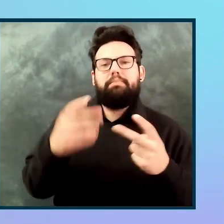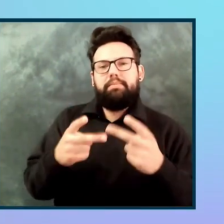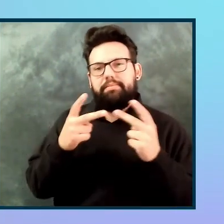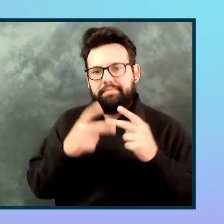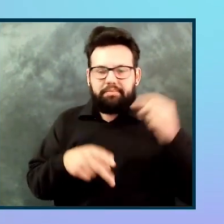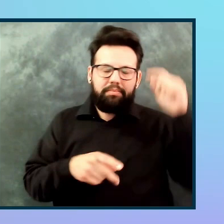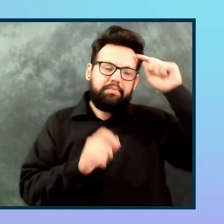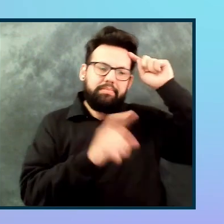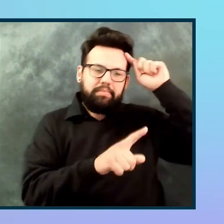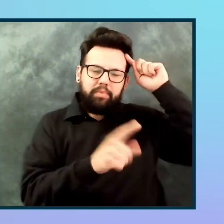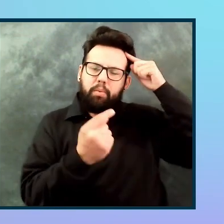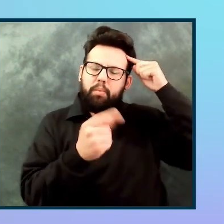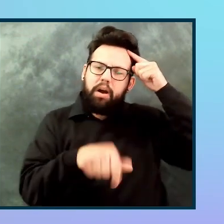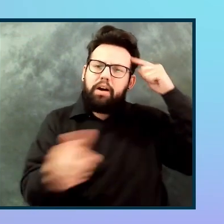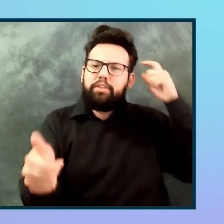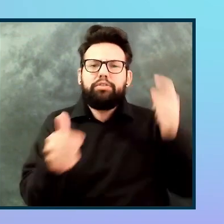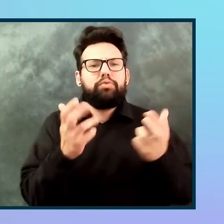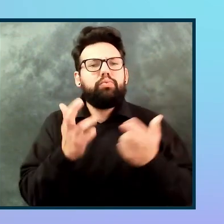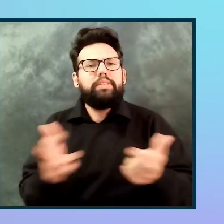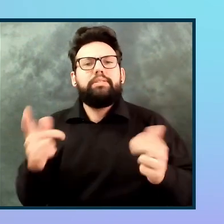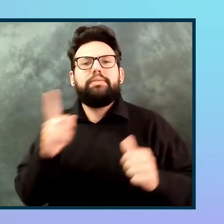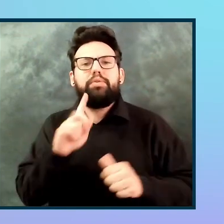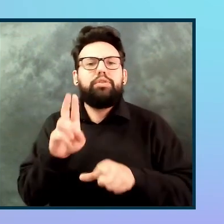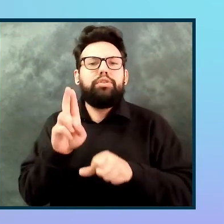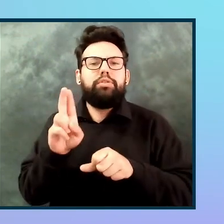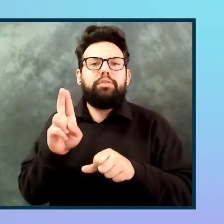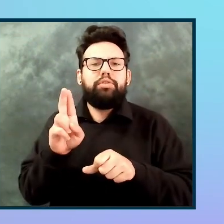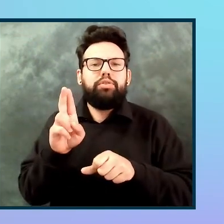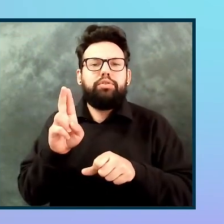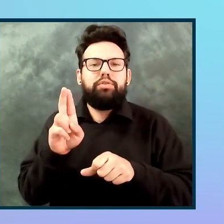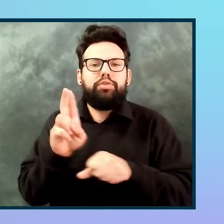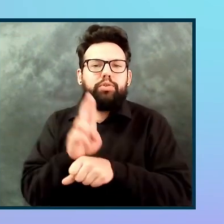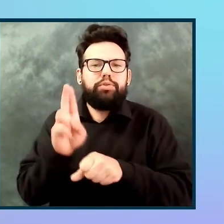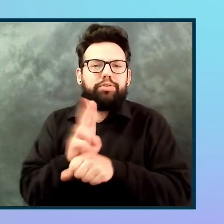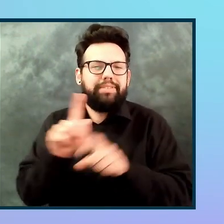some resources for user testing in the disabled community?